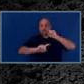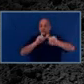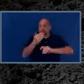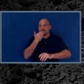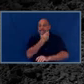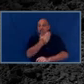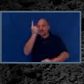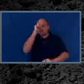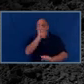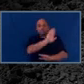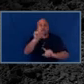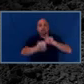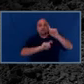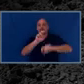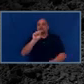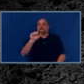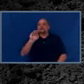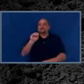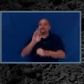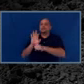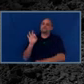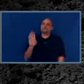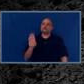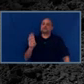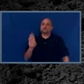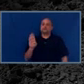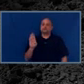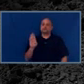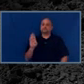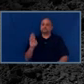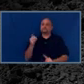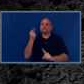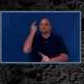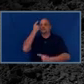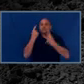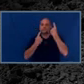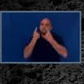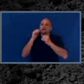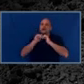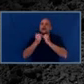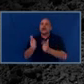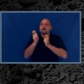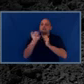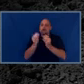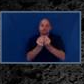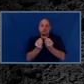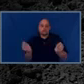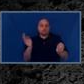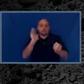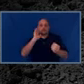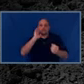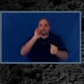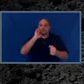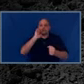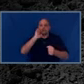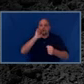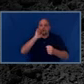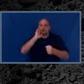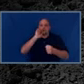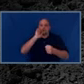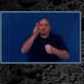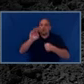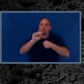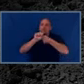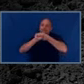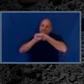questions. Sam on Facebook asks, how fast would the material be ejected, and is that capable of